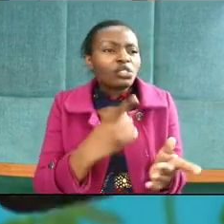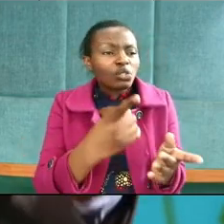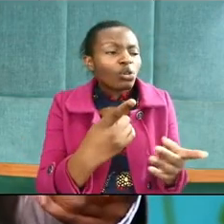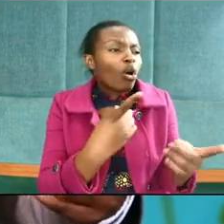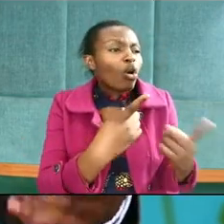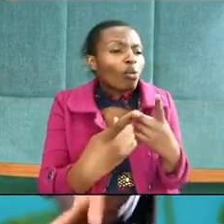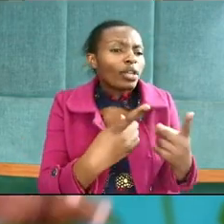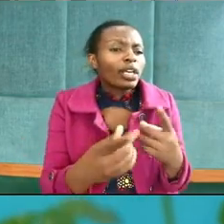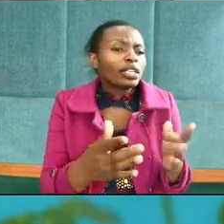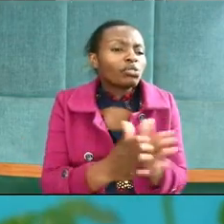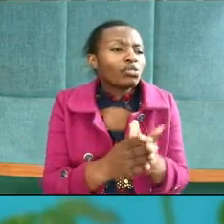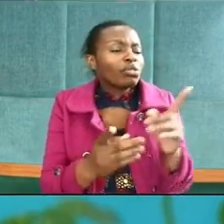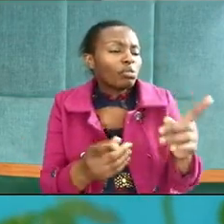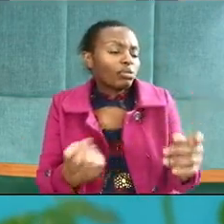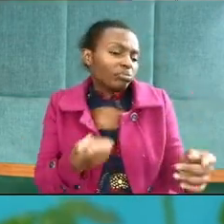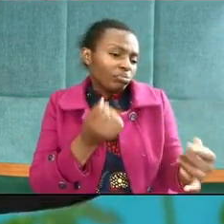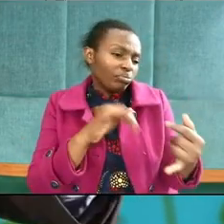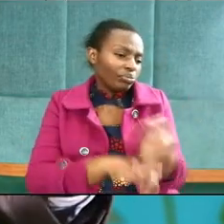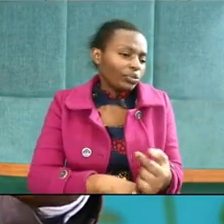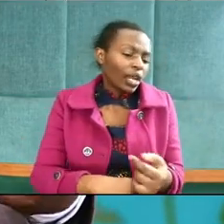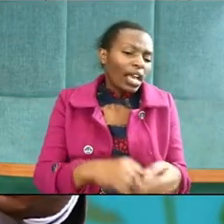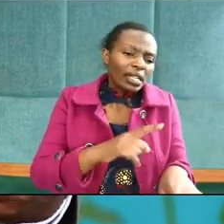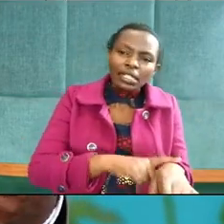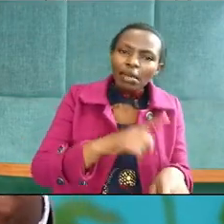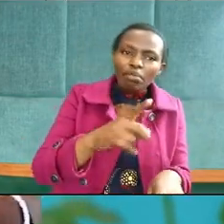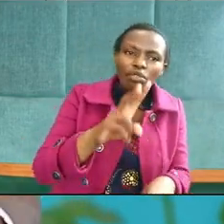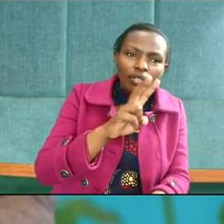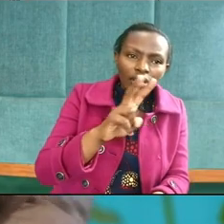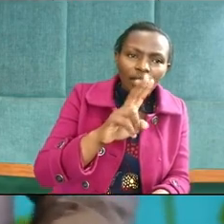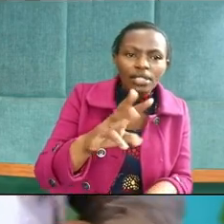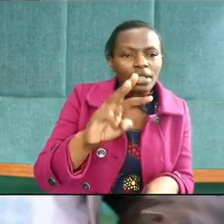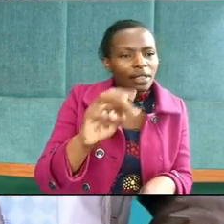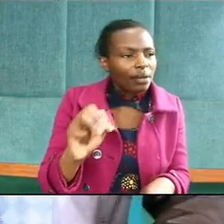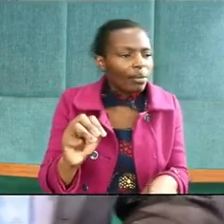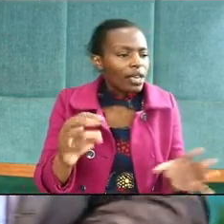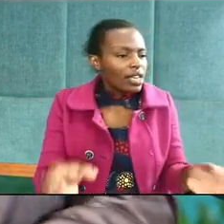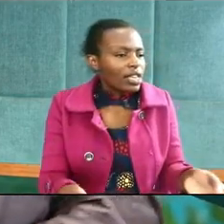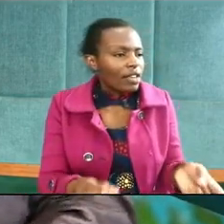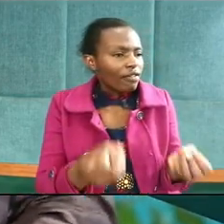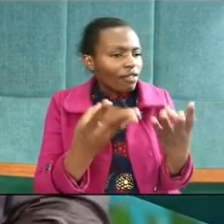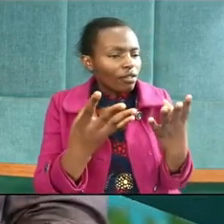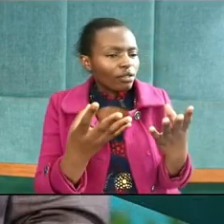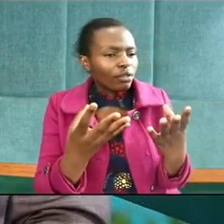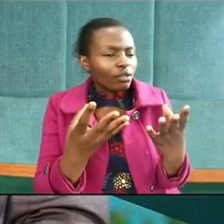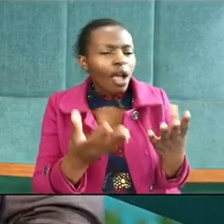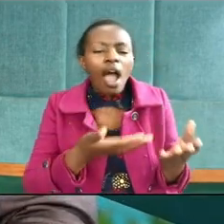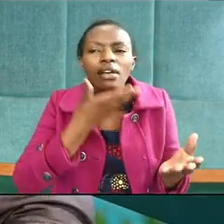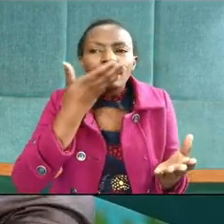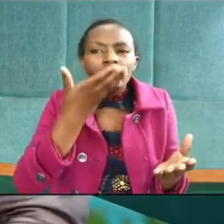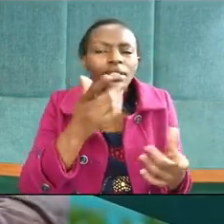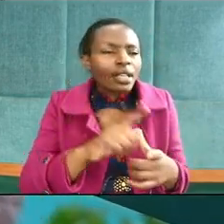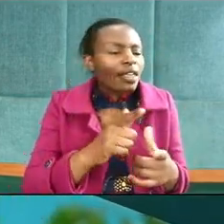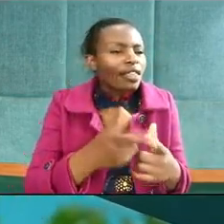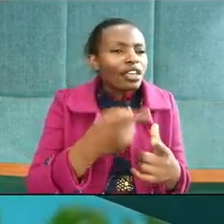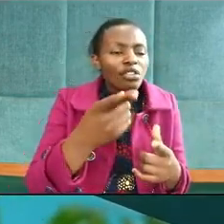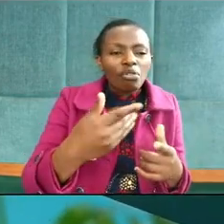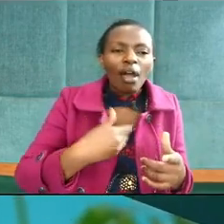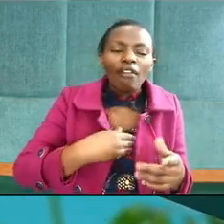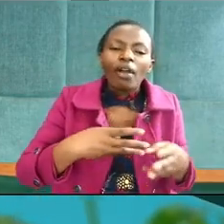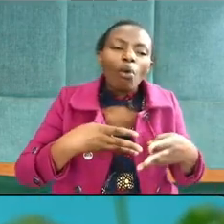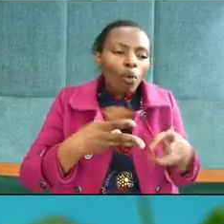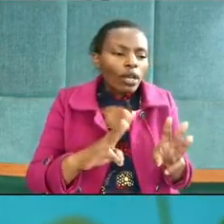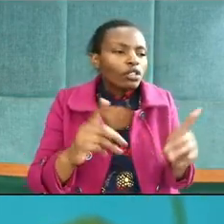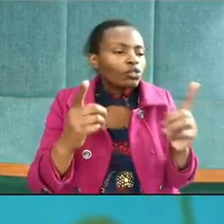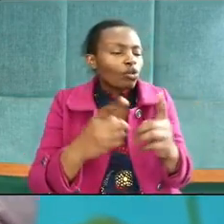when you look at them and they give you feedback, you have a way to thermostat yourself. You